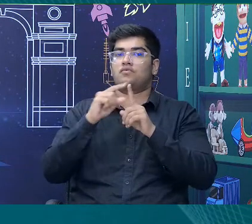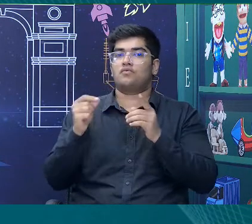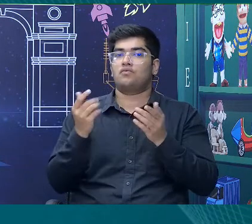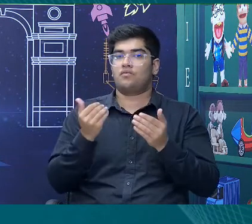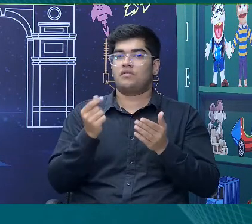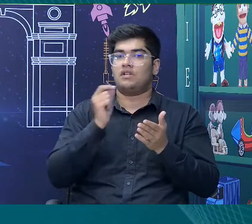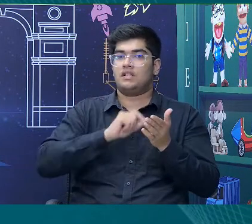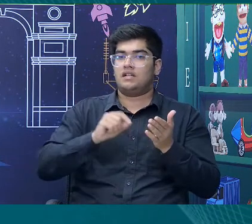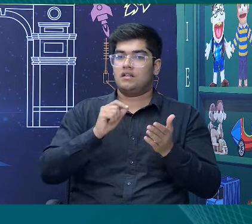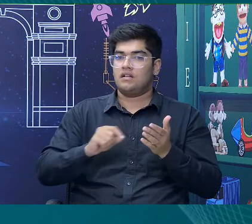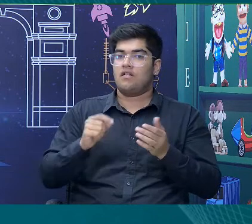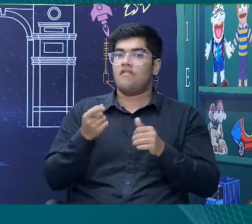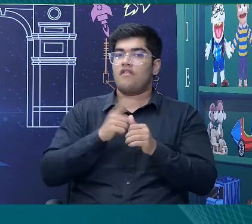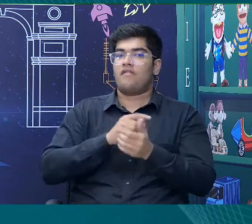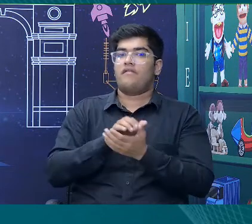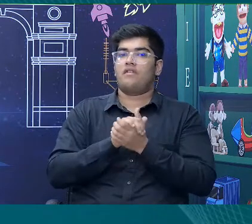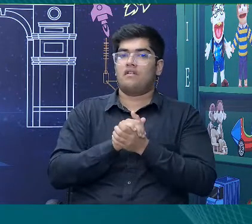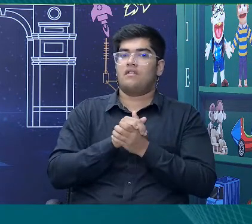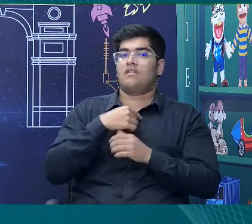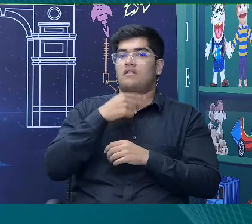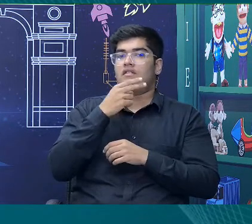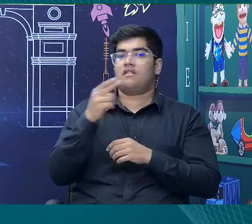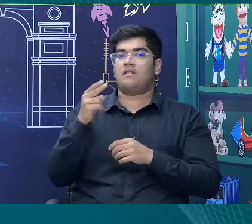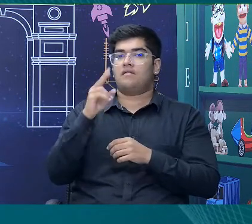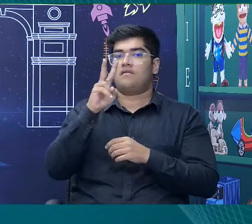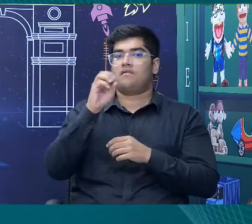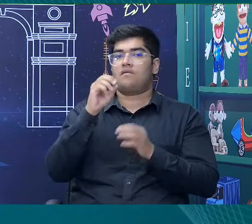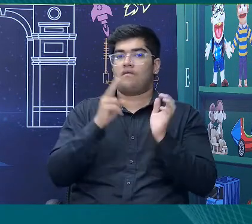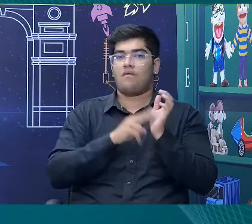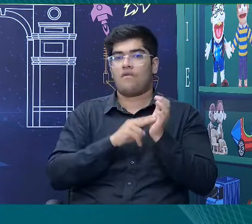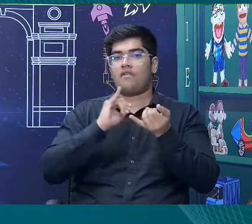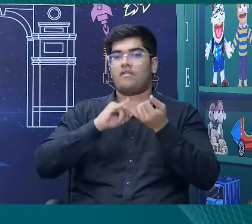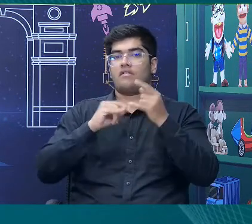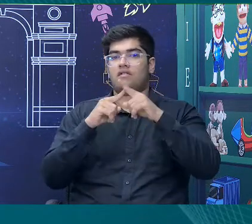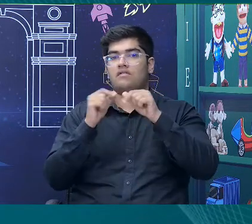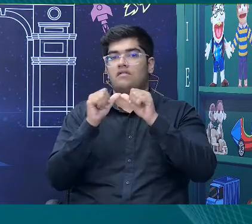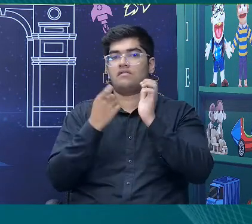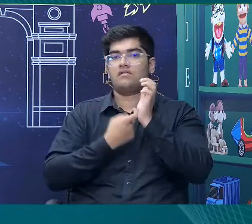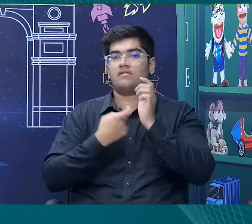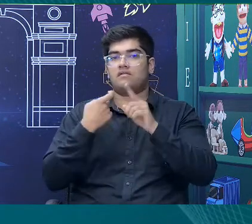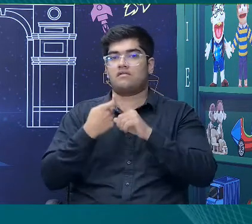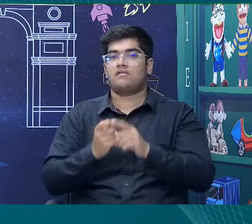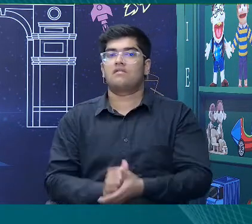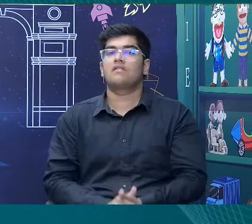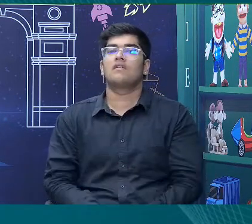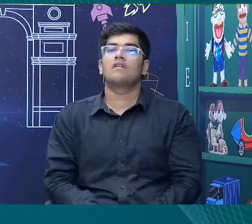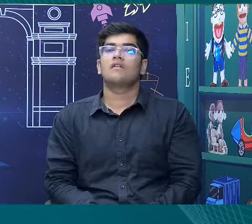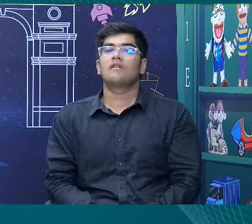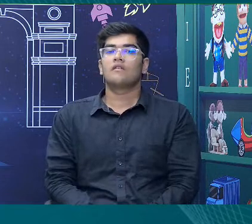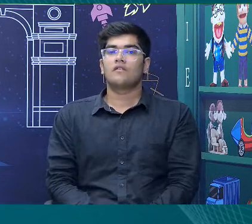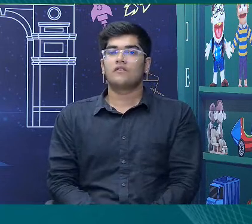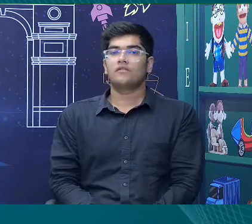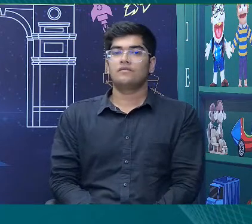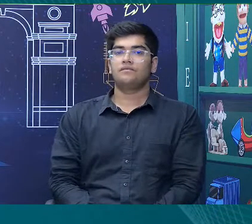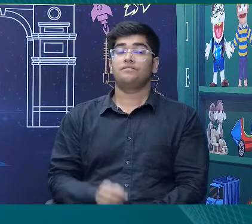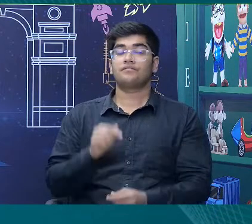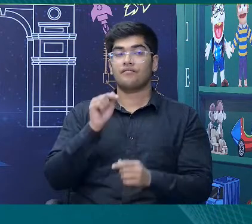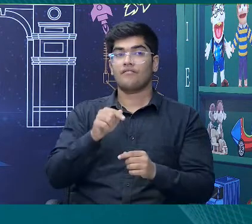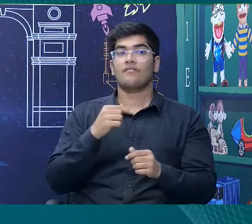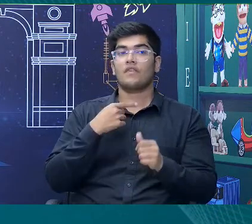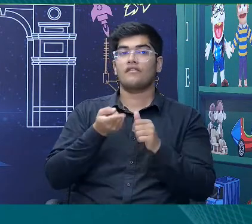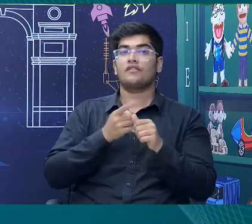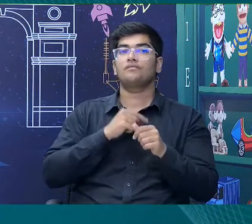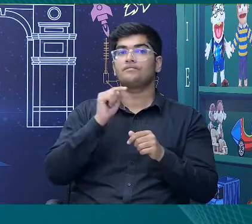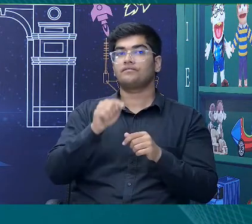and high regard, Captain von Stahl. Yeah, so here what I get from